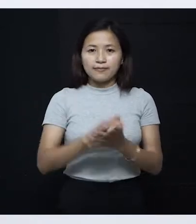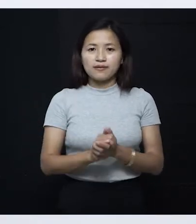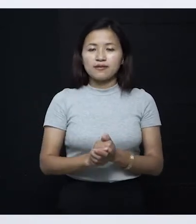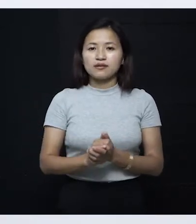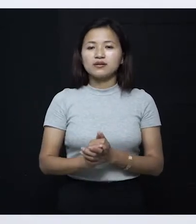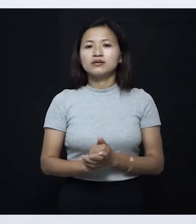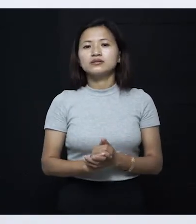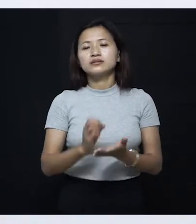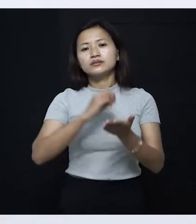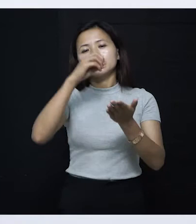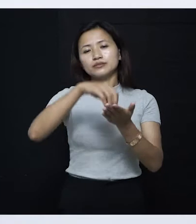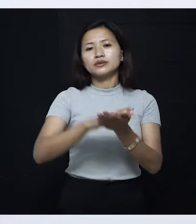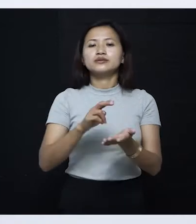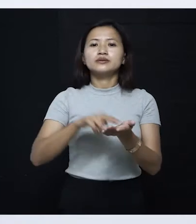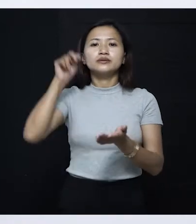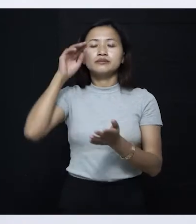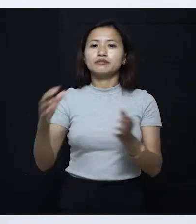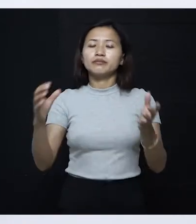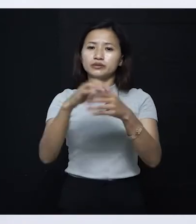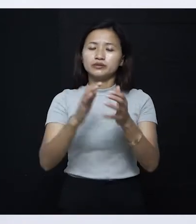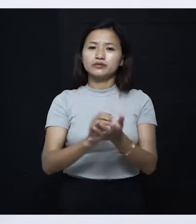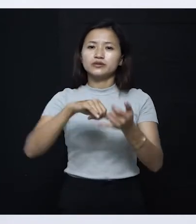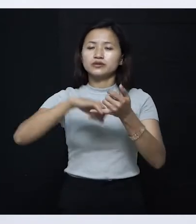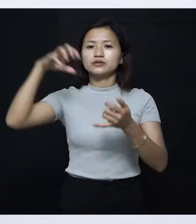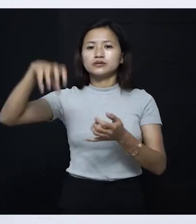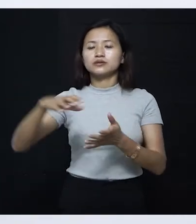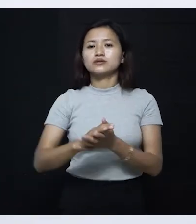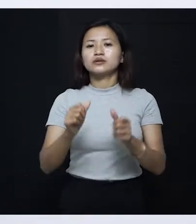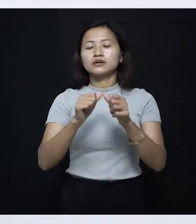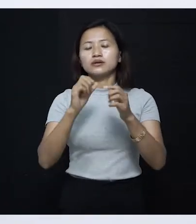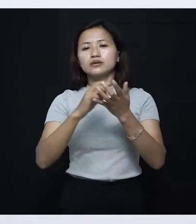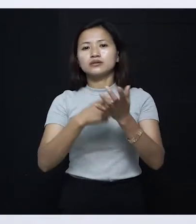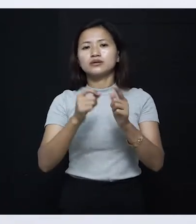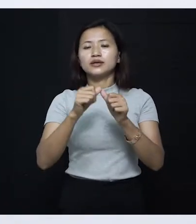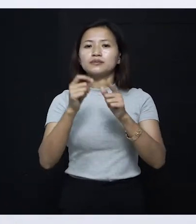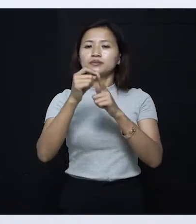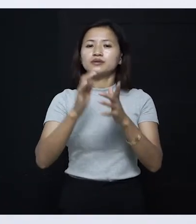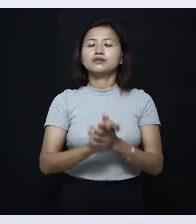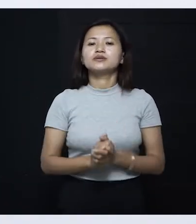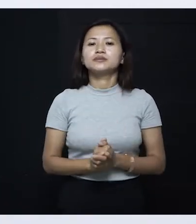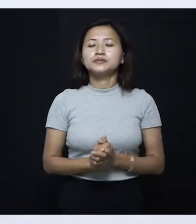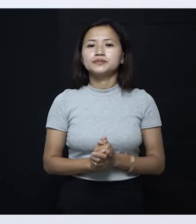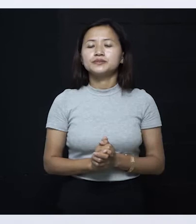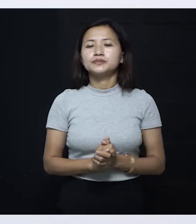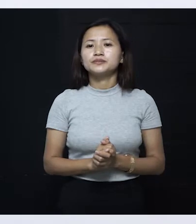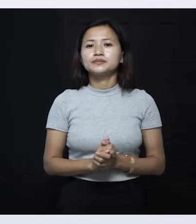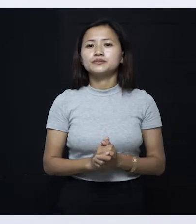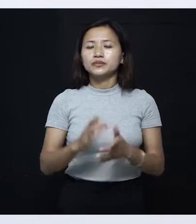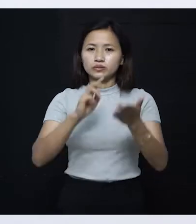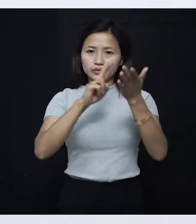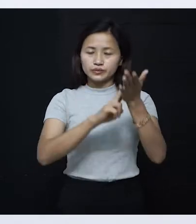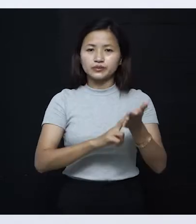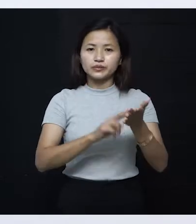is mentioned that Nagaland is bounded by the state of Arunachal Pradesh, okay. We have Arunachal Pradesh on the